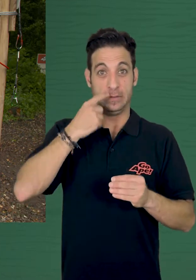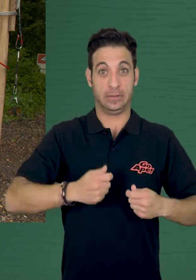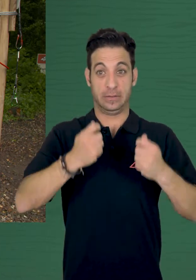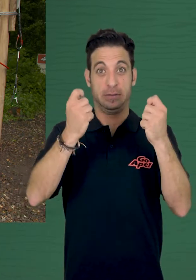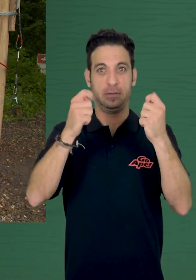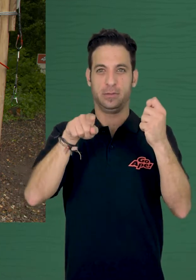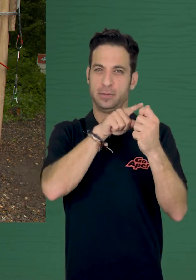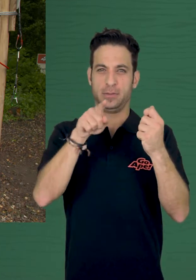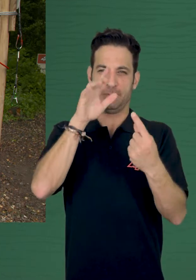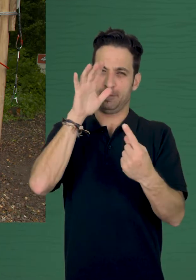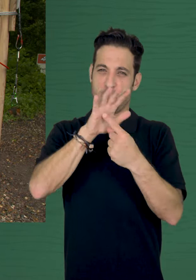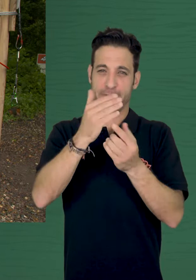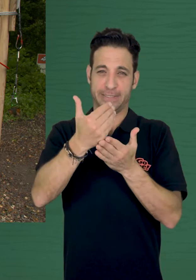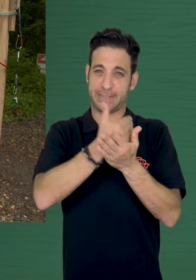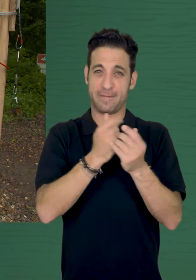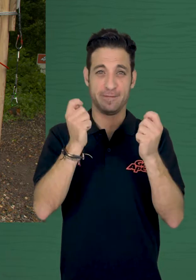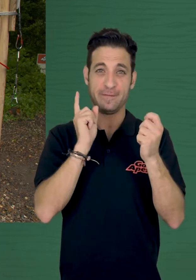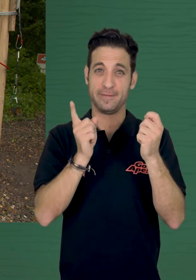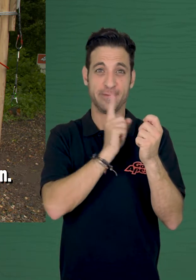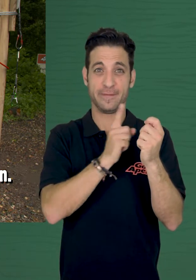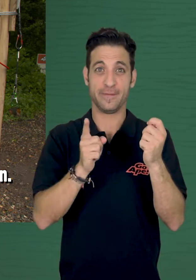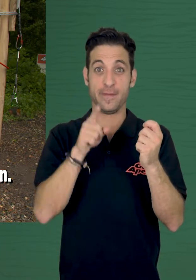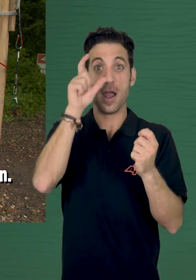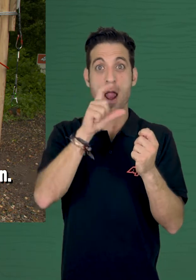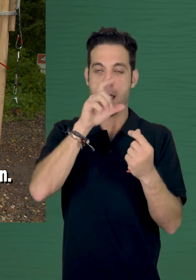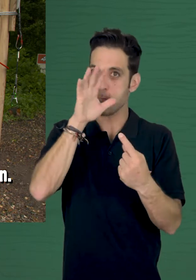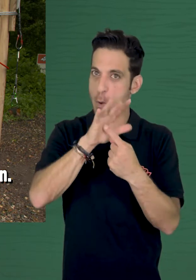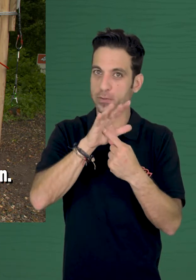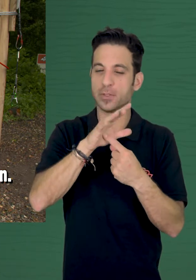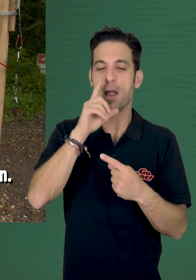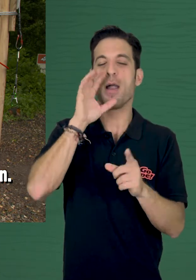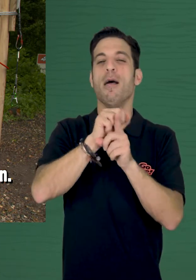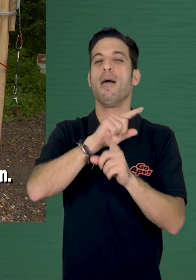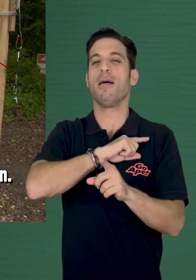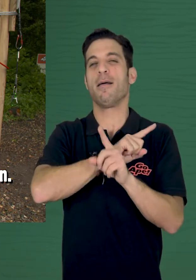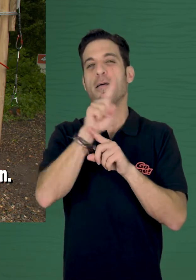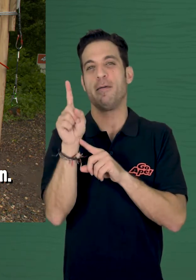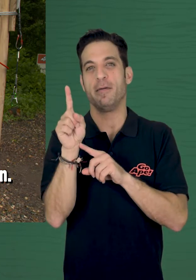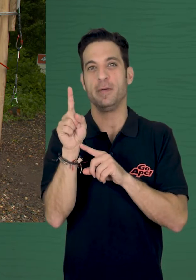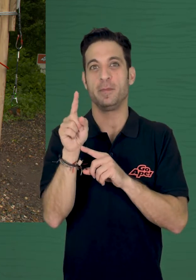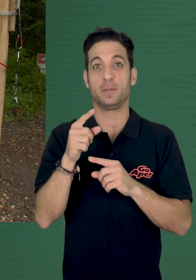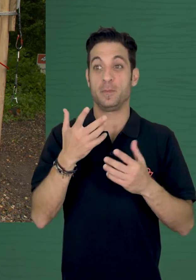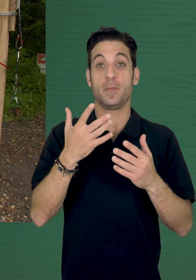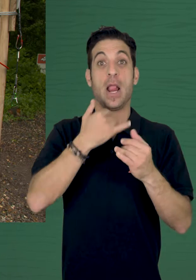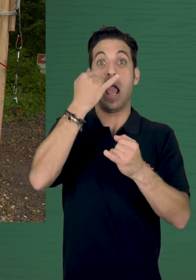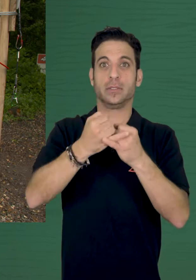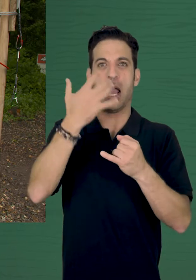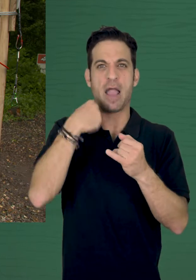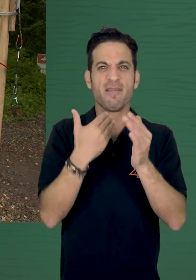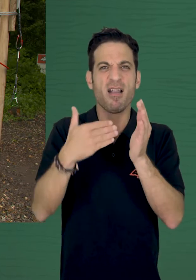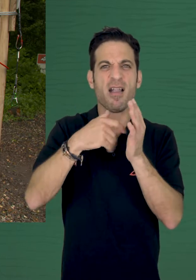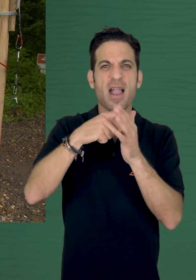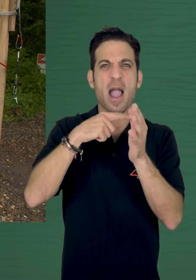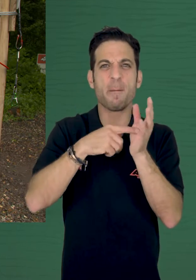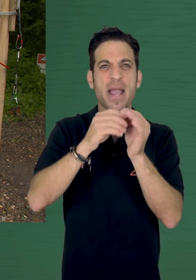of your harness, you have two very important safety lines. The colours are important, you'll find out why later on. At the end of your safety line, we